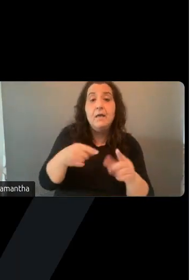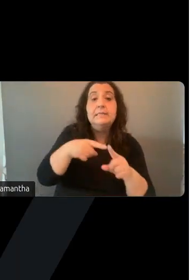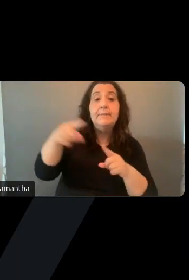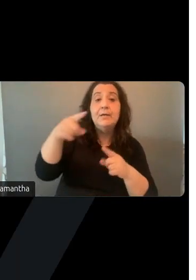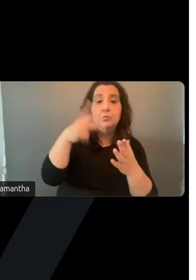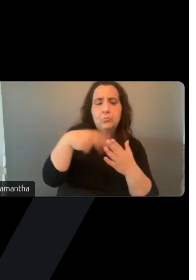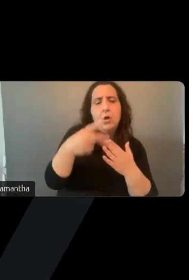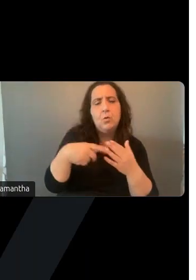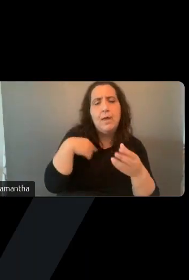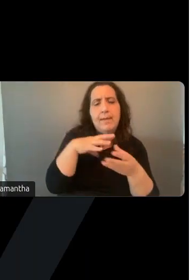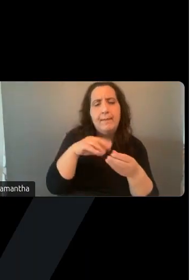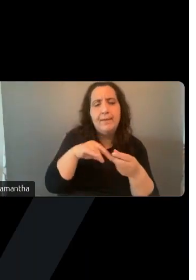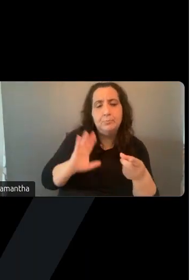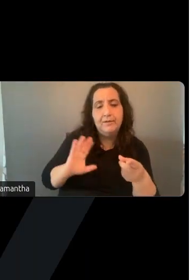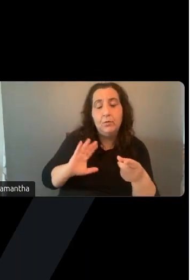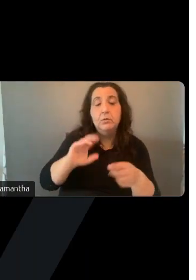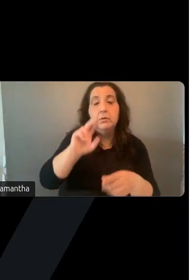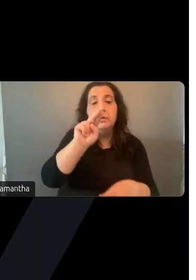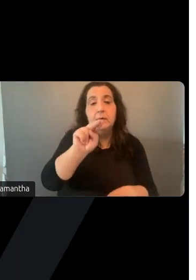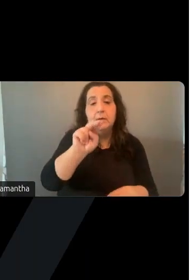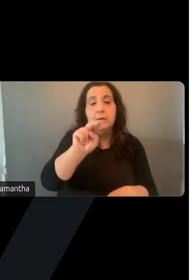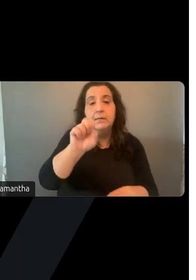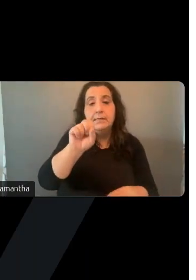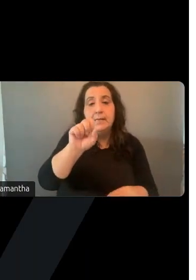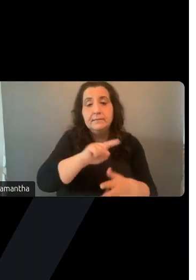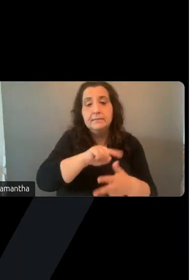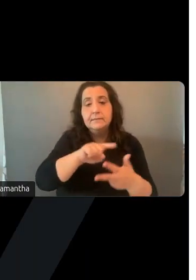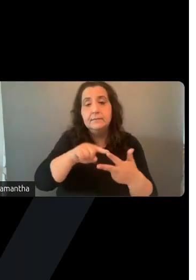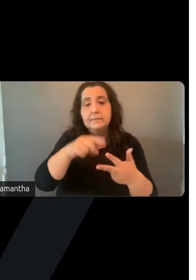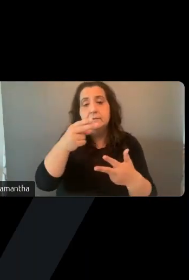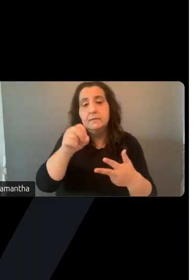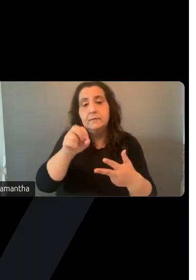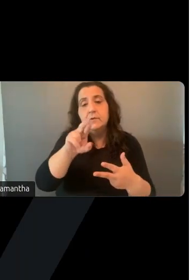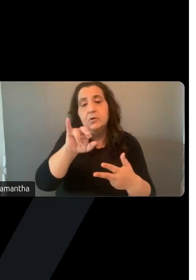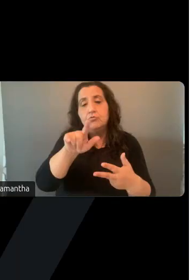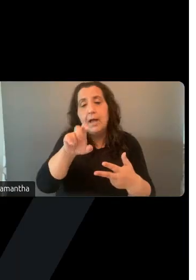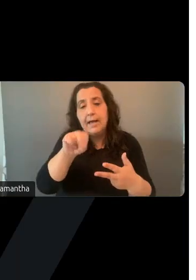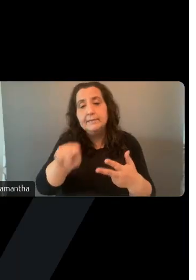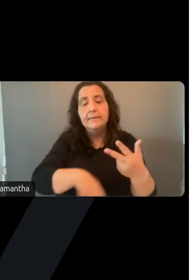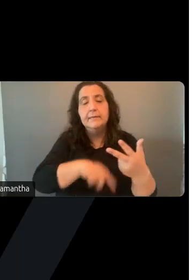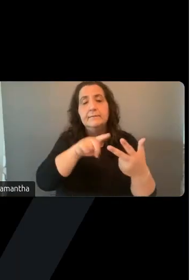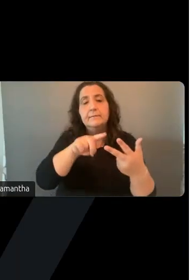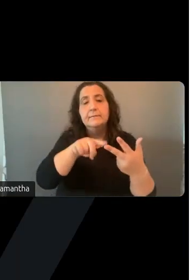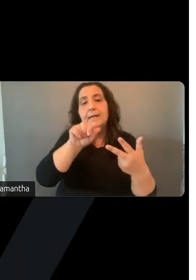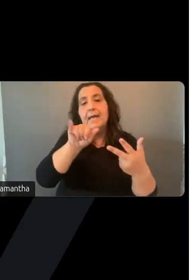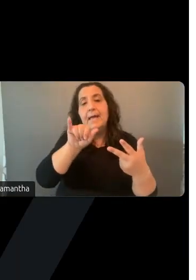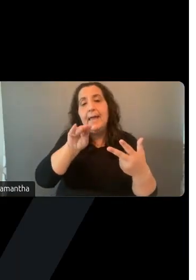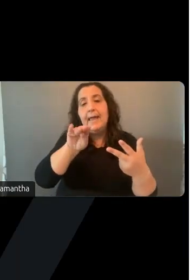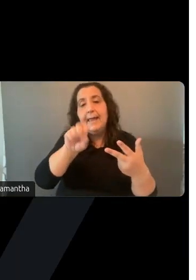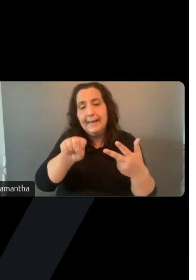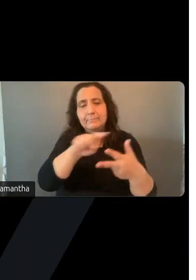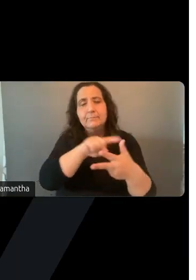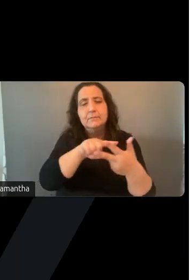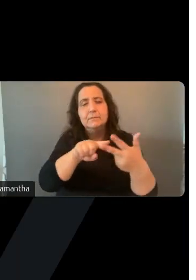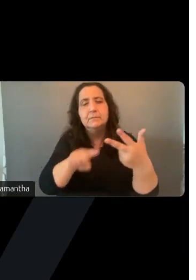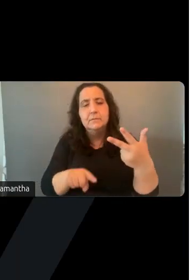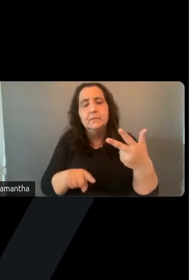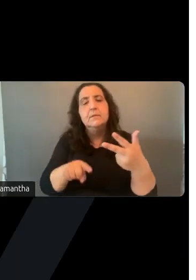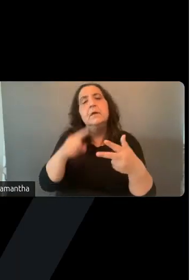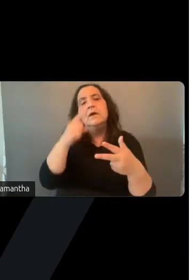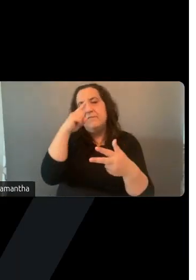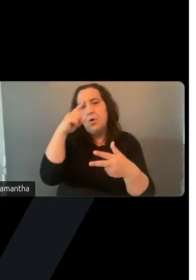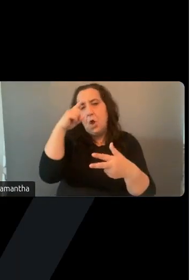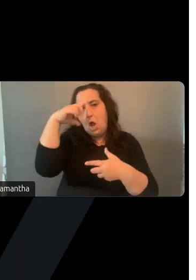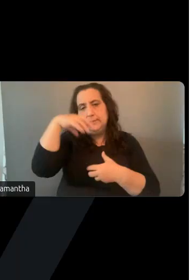mentioned, we have programs like NEST and Horizon and AIMS, which are programs specifically for students on the autism